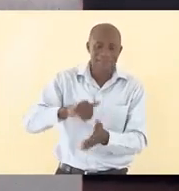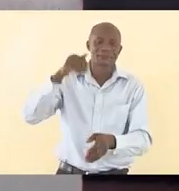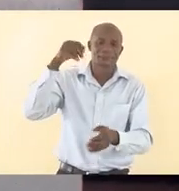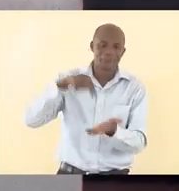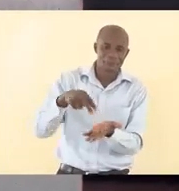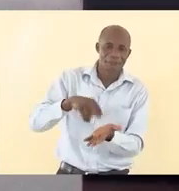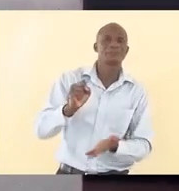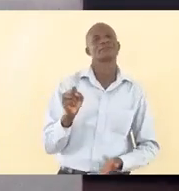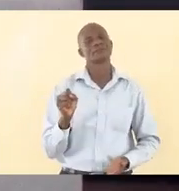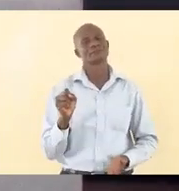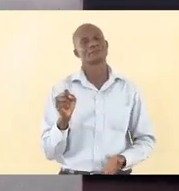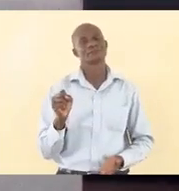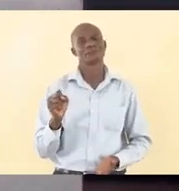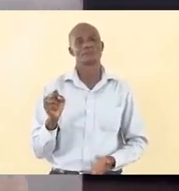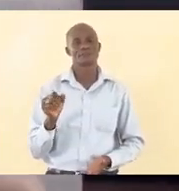mean?